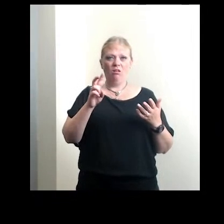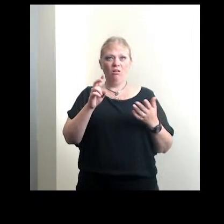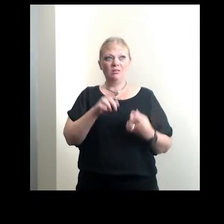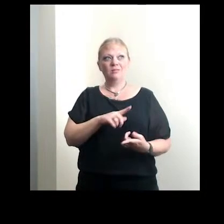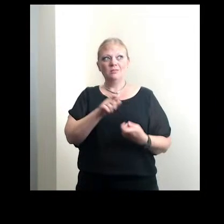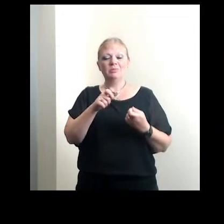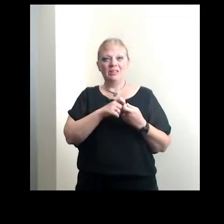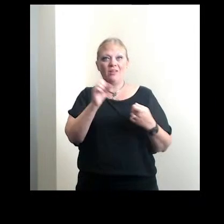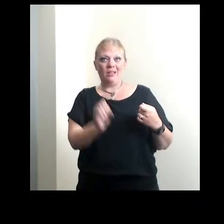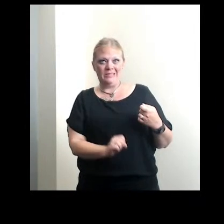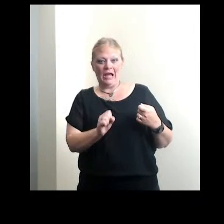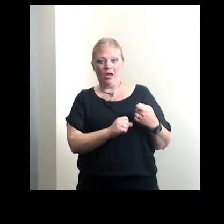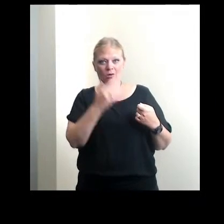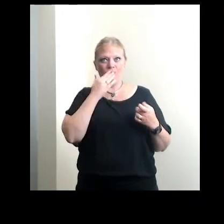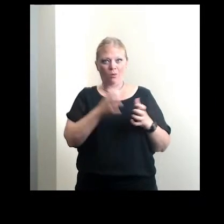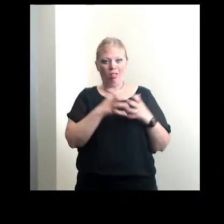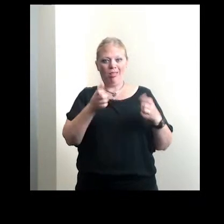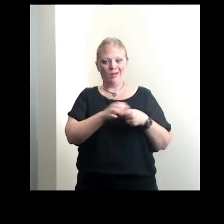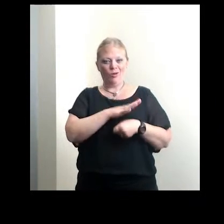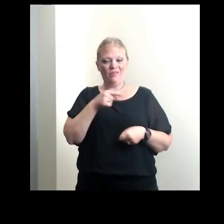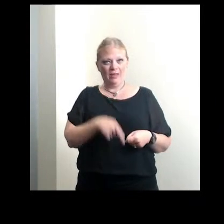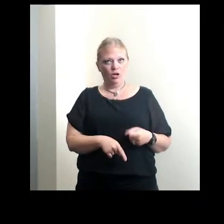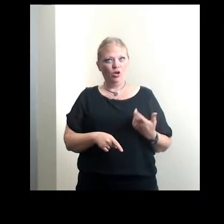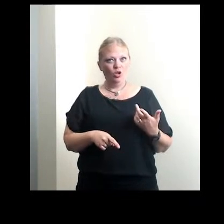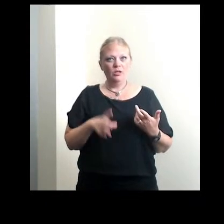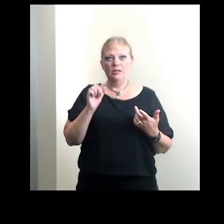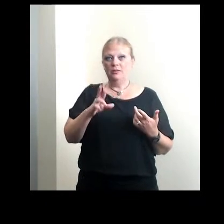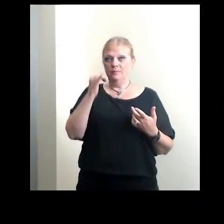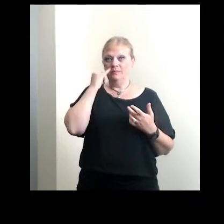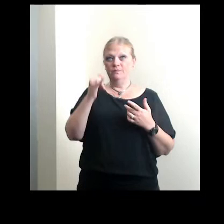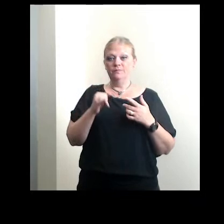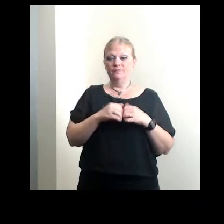South where we know that there's a lot of COVID-19, or